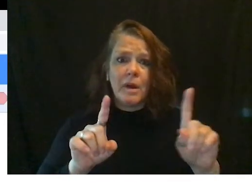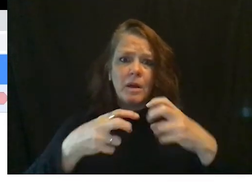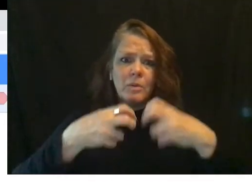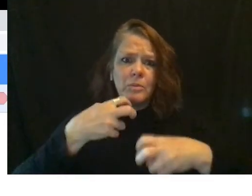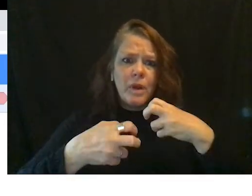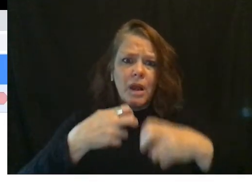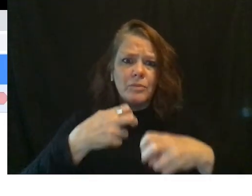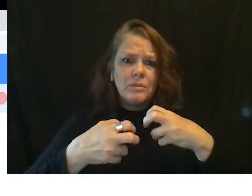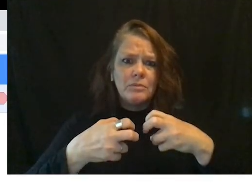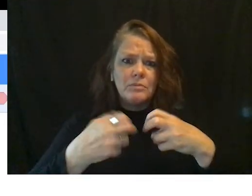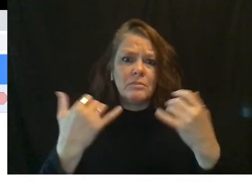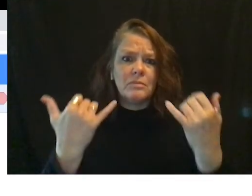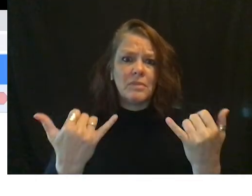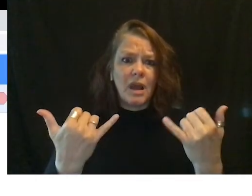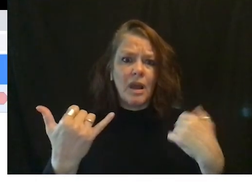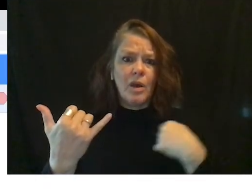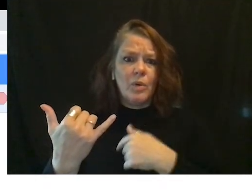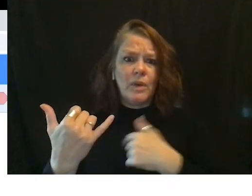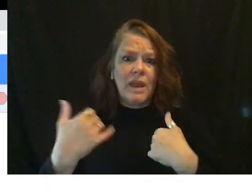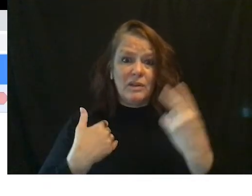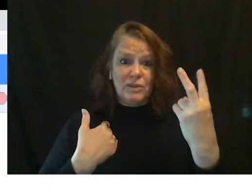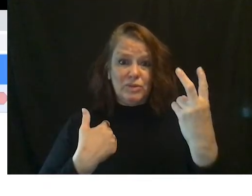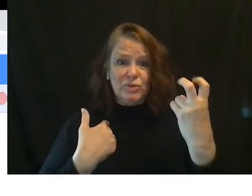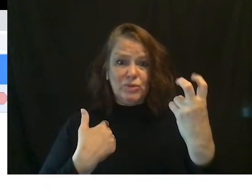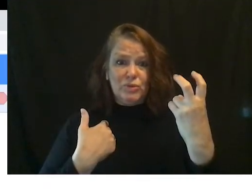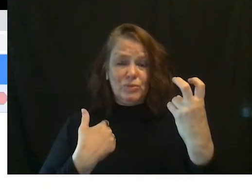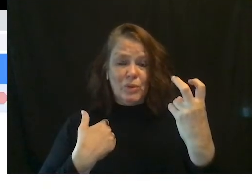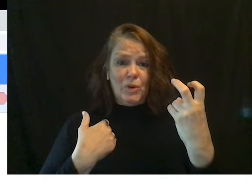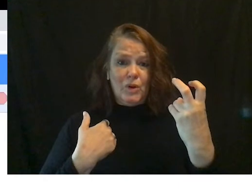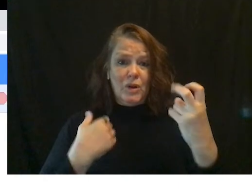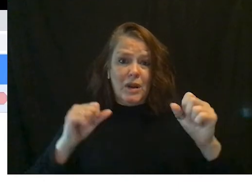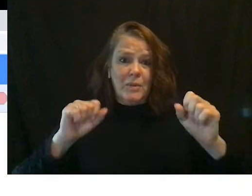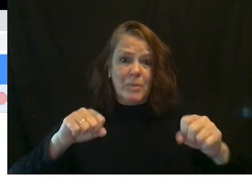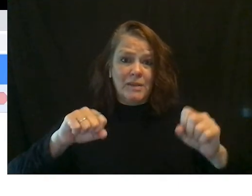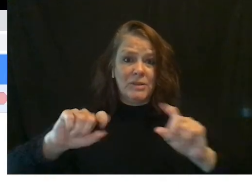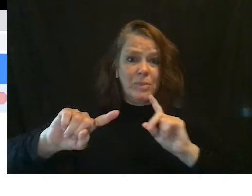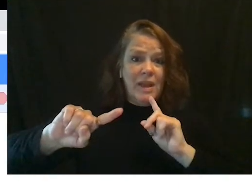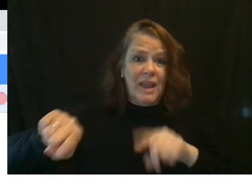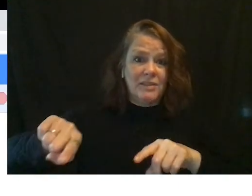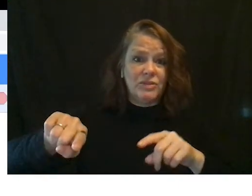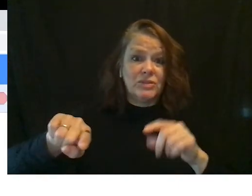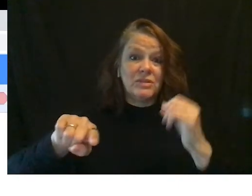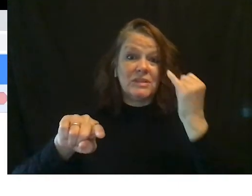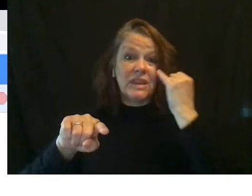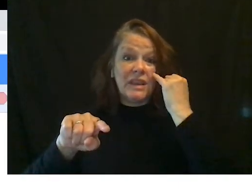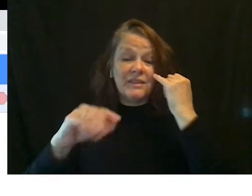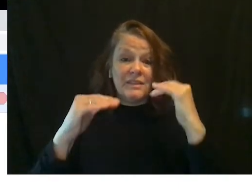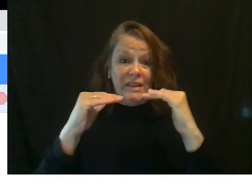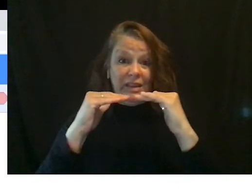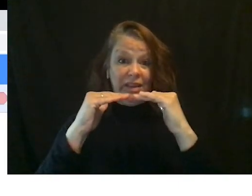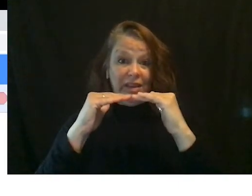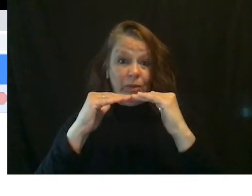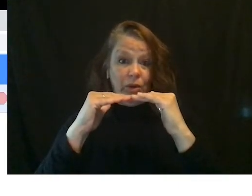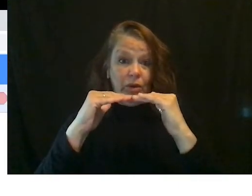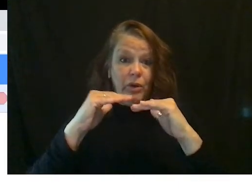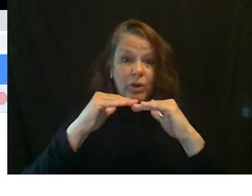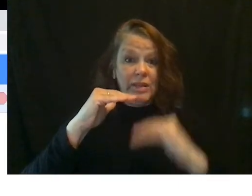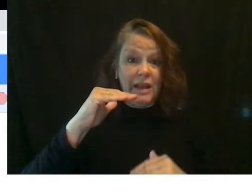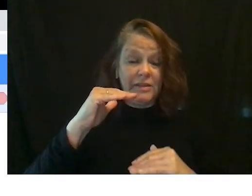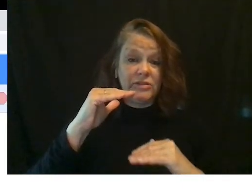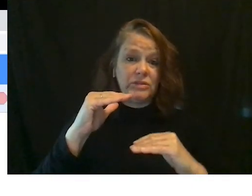here. So right now we have 2 more kind of possible outcomes, if it's equal or less than, but we only have 1